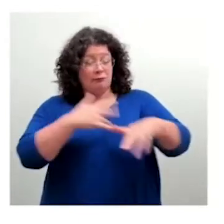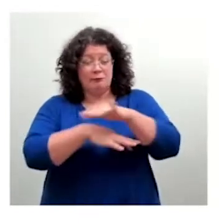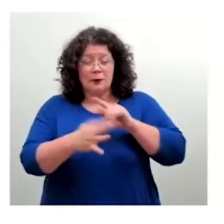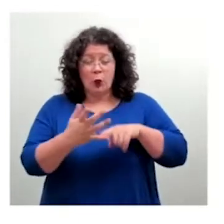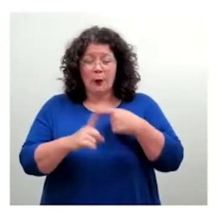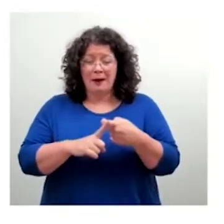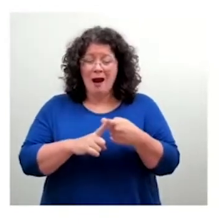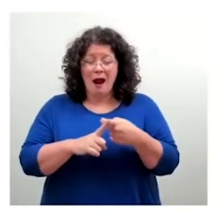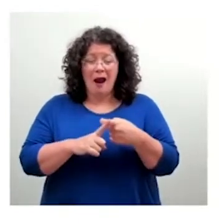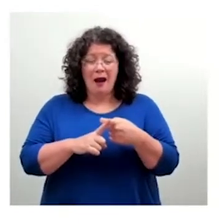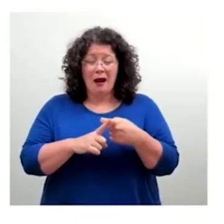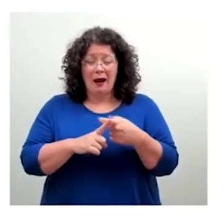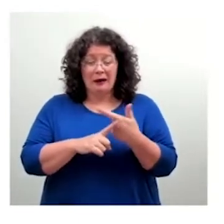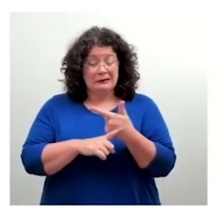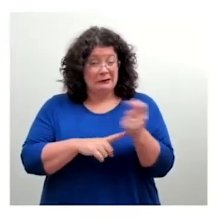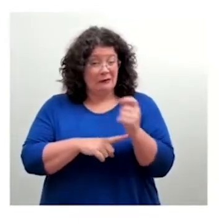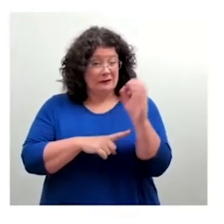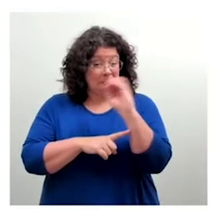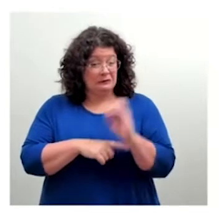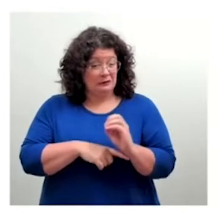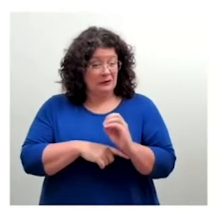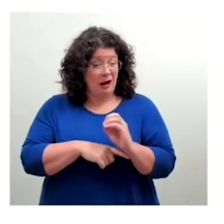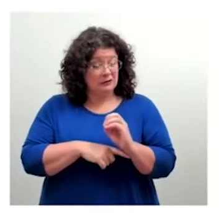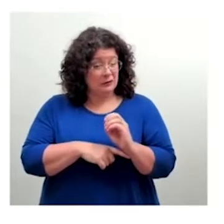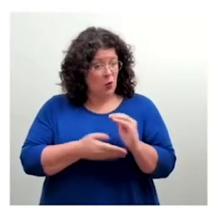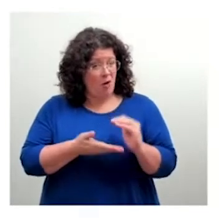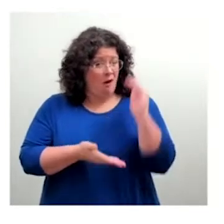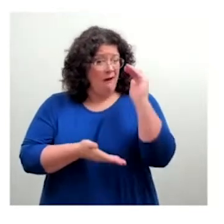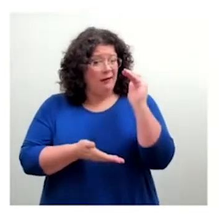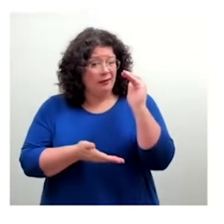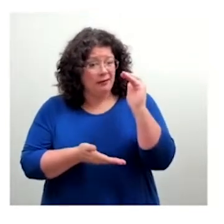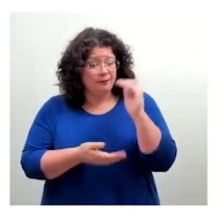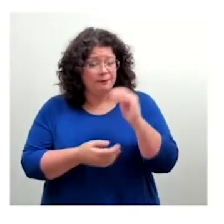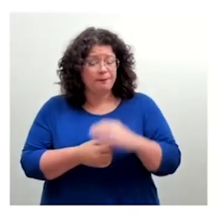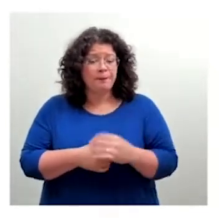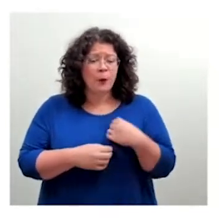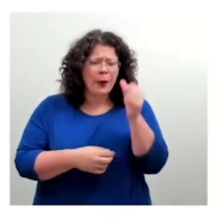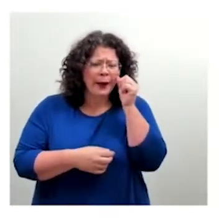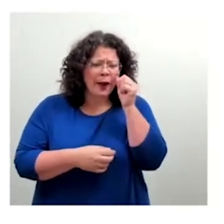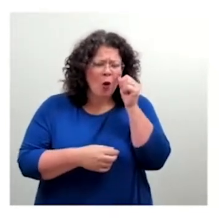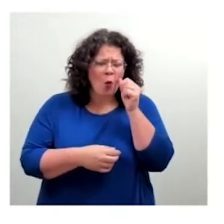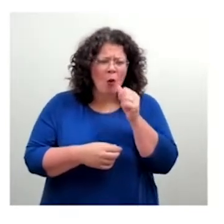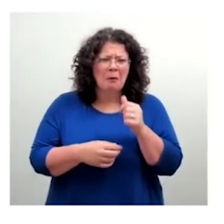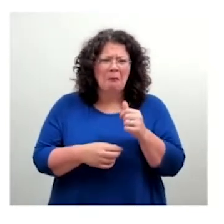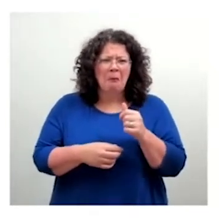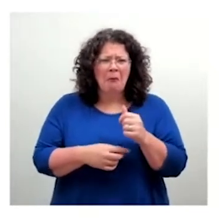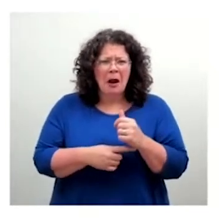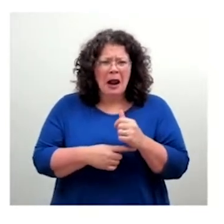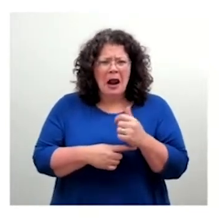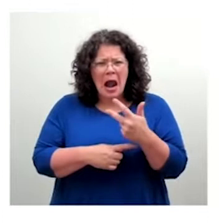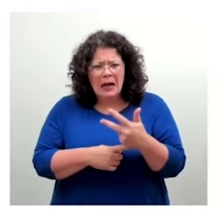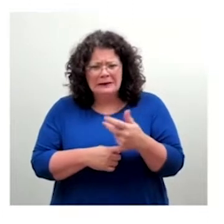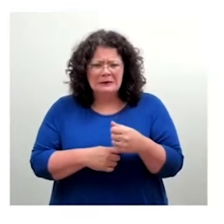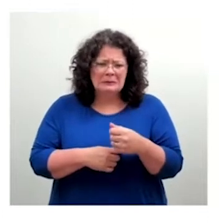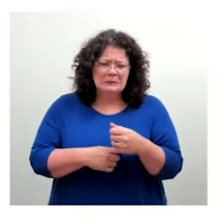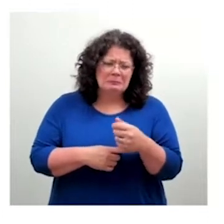approximately 8% or so use a white cane or a guide dog in, I guess, what we would term the developed world. And